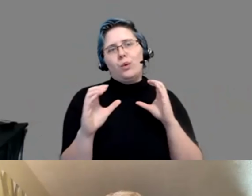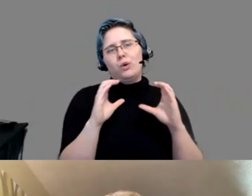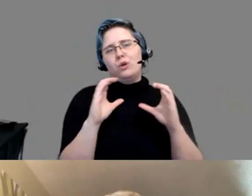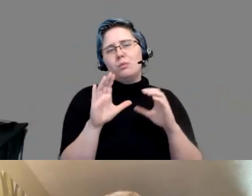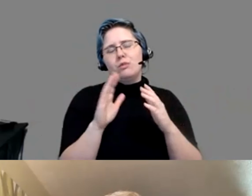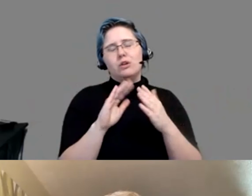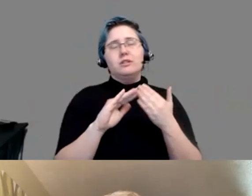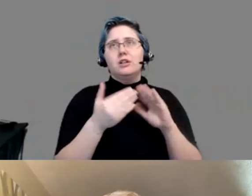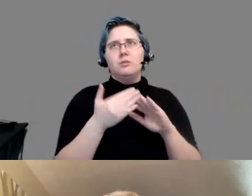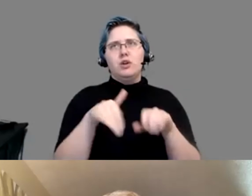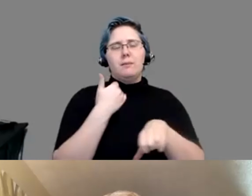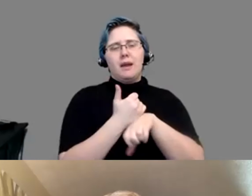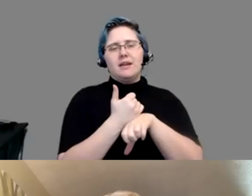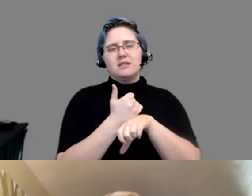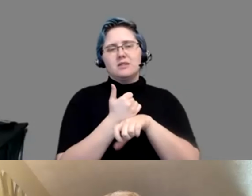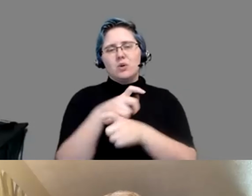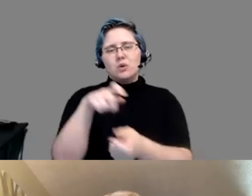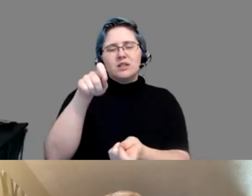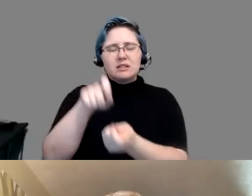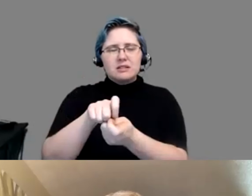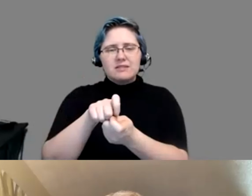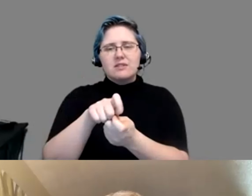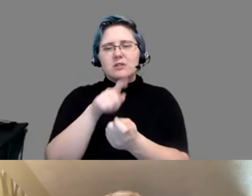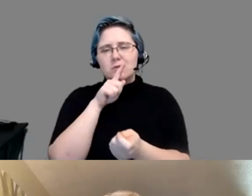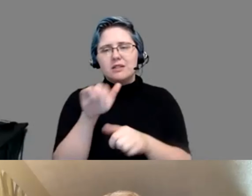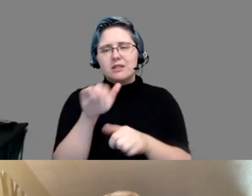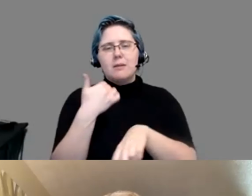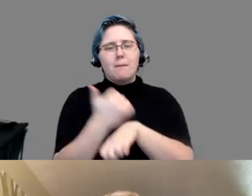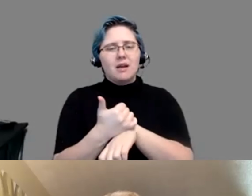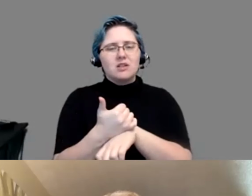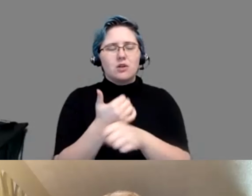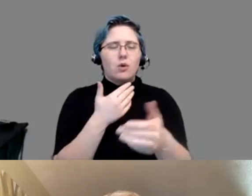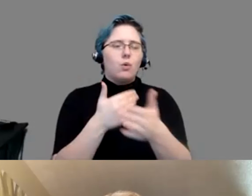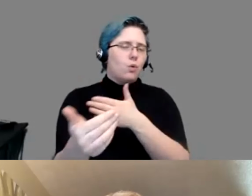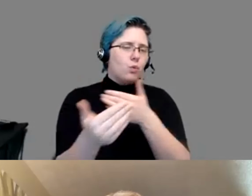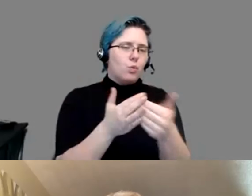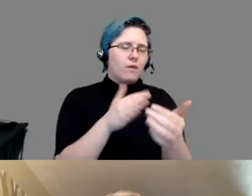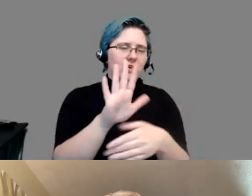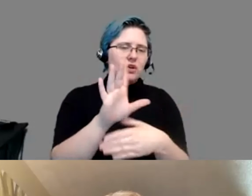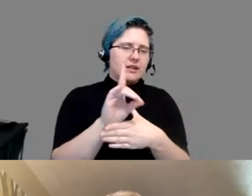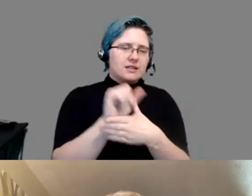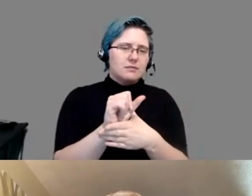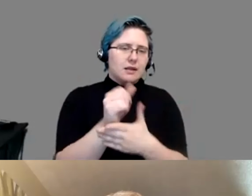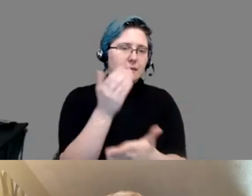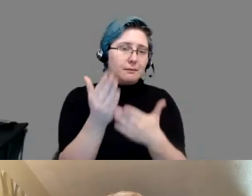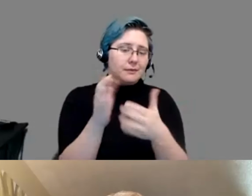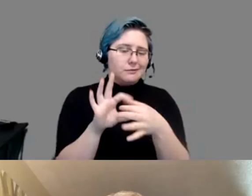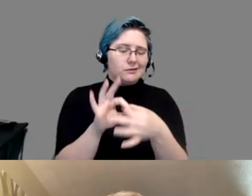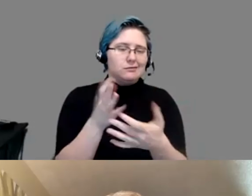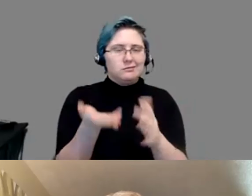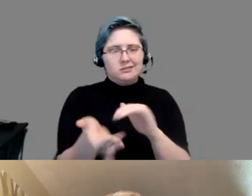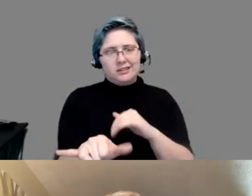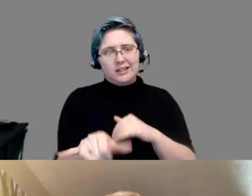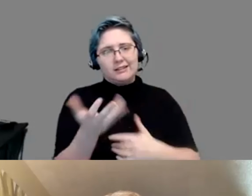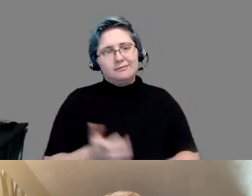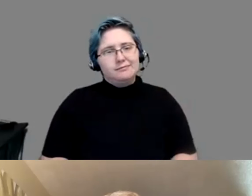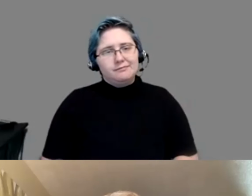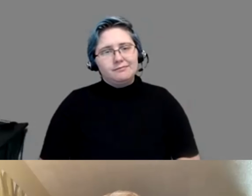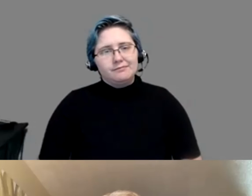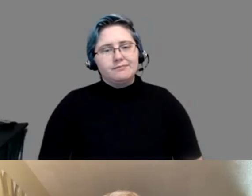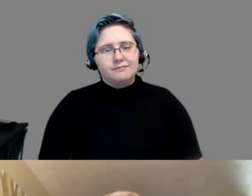community-based or specifically based on whatever your disability may be. I